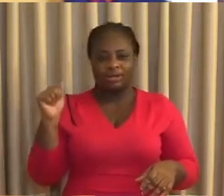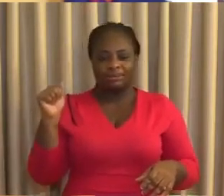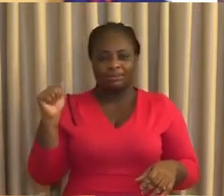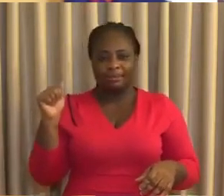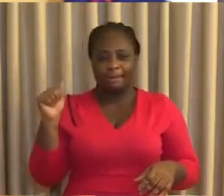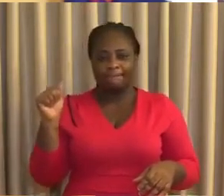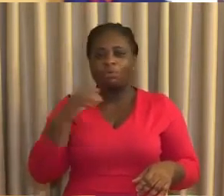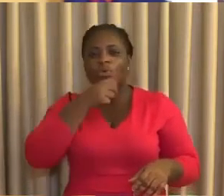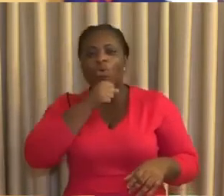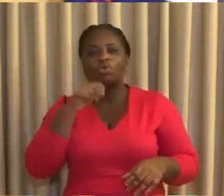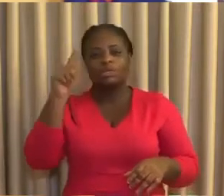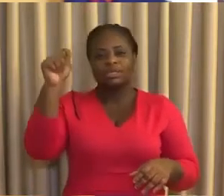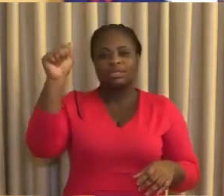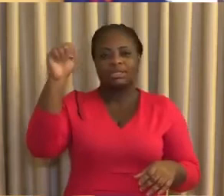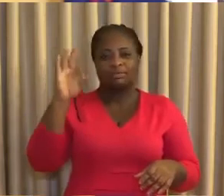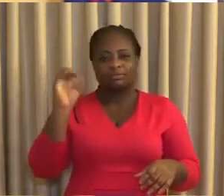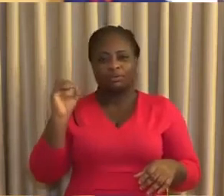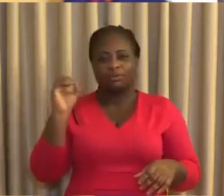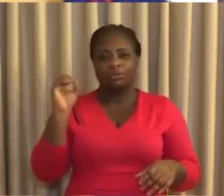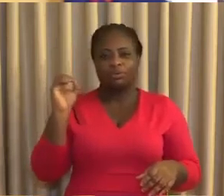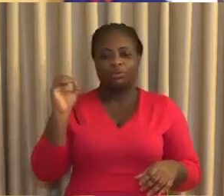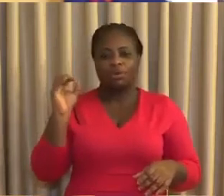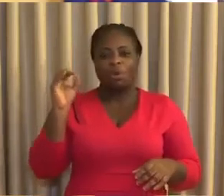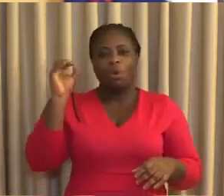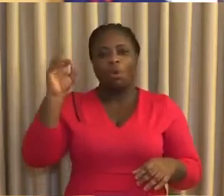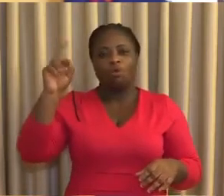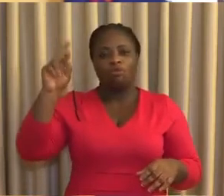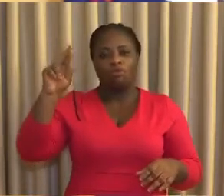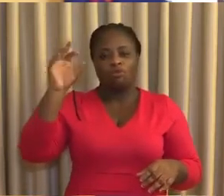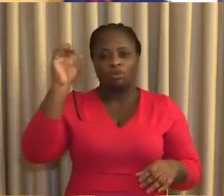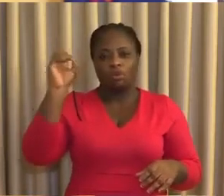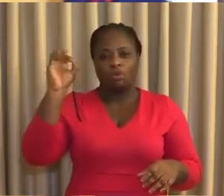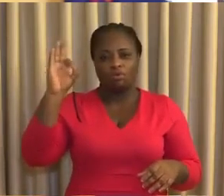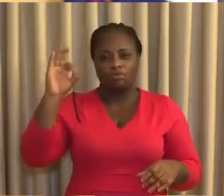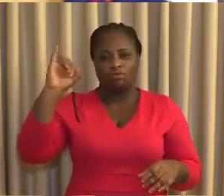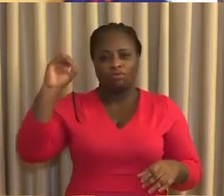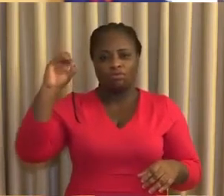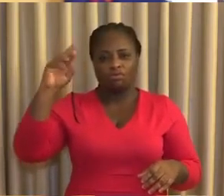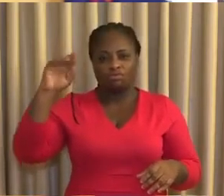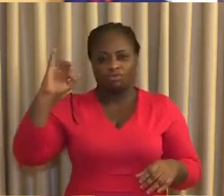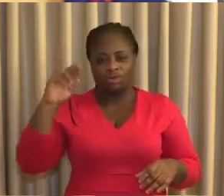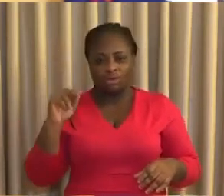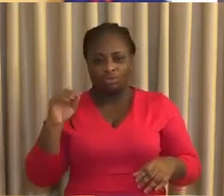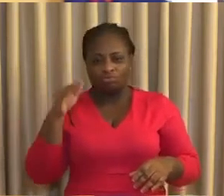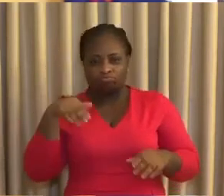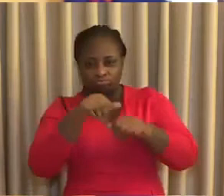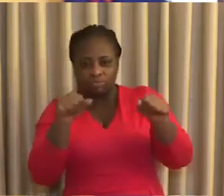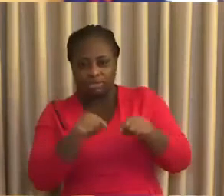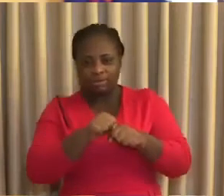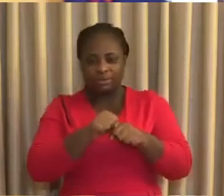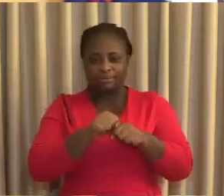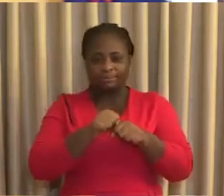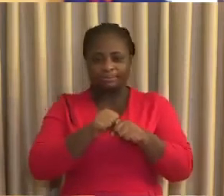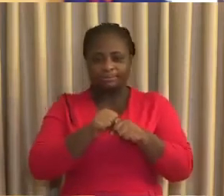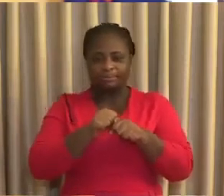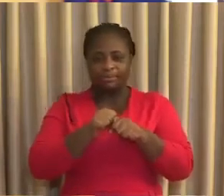Municipality, Oforikro Municipality, Asokore Mampo Municipality, Kwadaso Municipality,